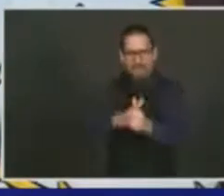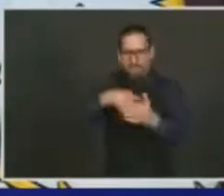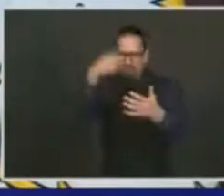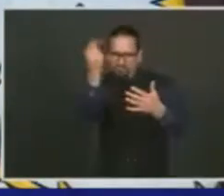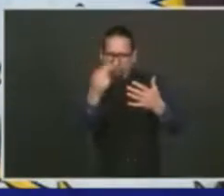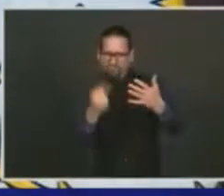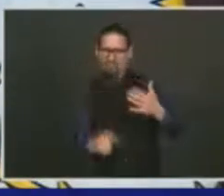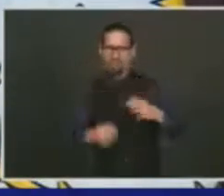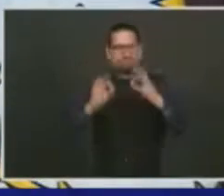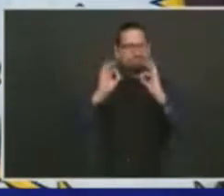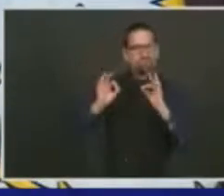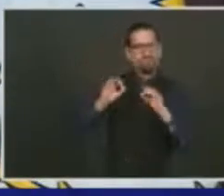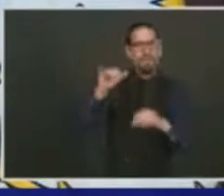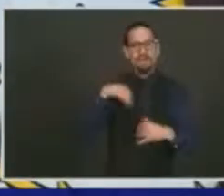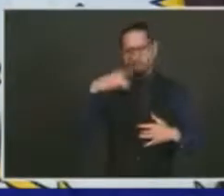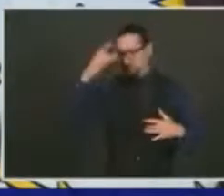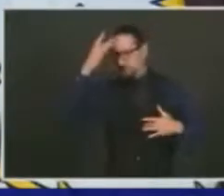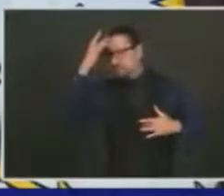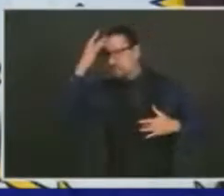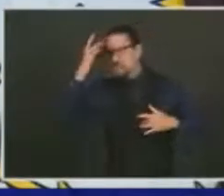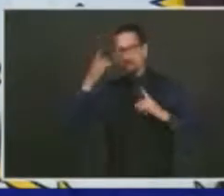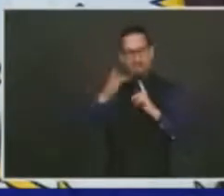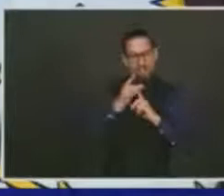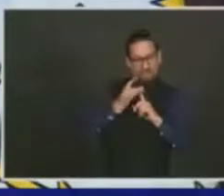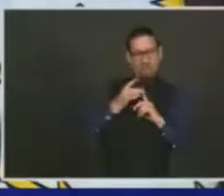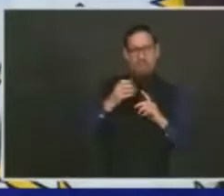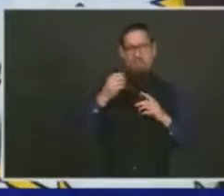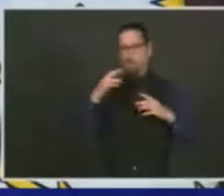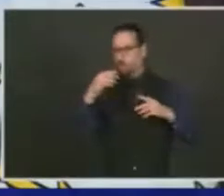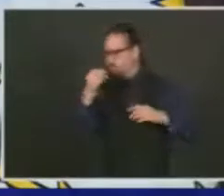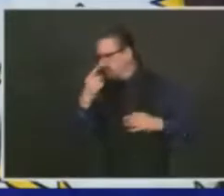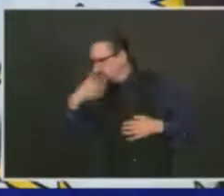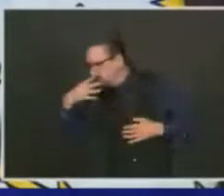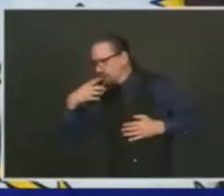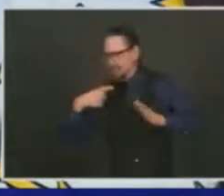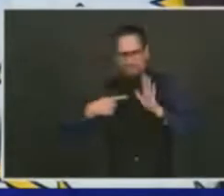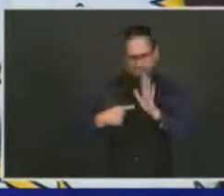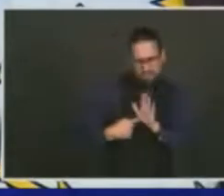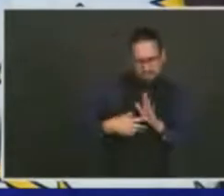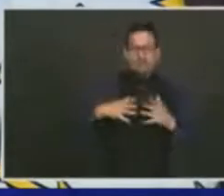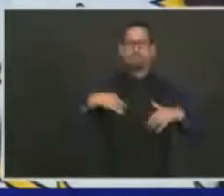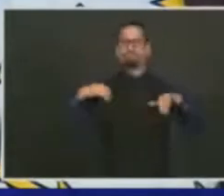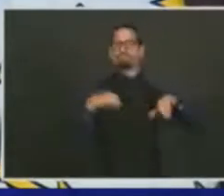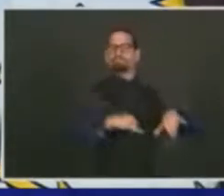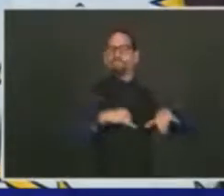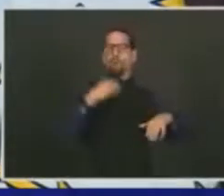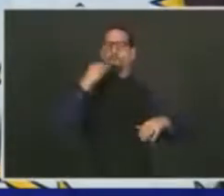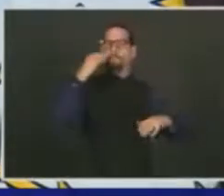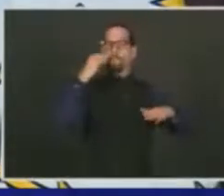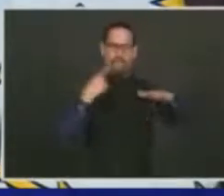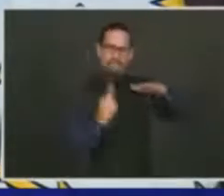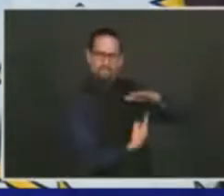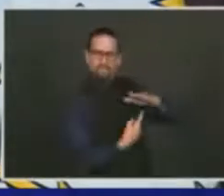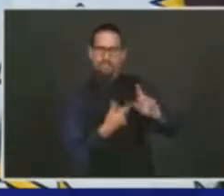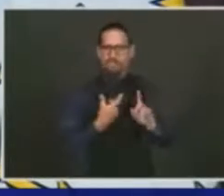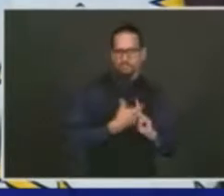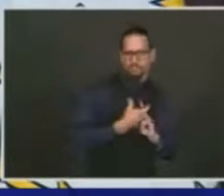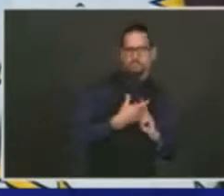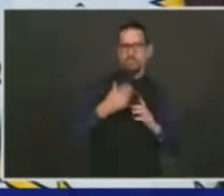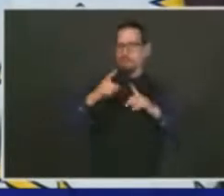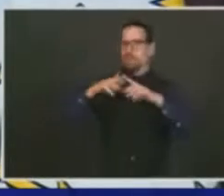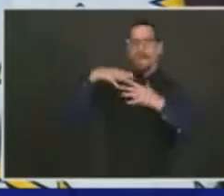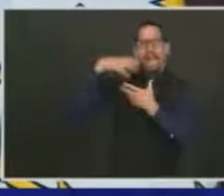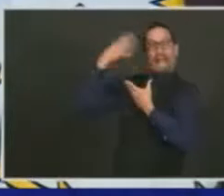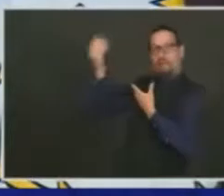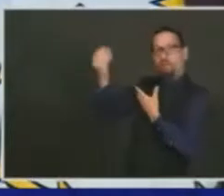sick. If your kids are getting sick in school, you're taking them right away to get tested. The truth of it is, though, all